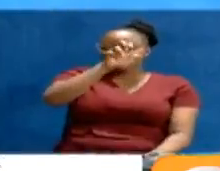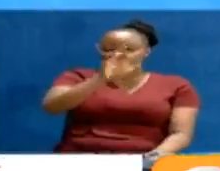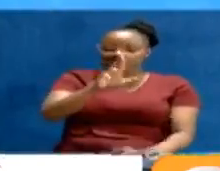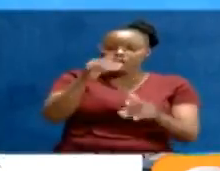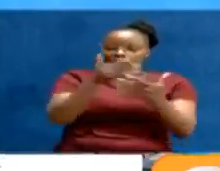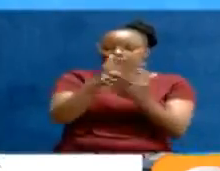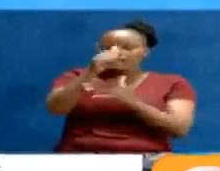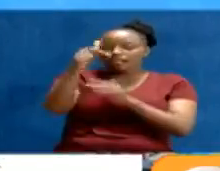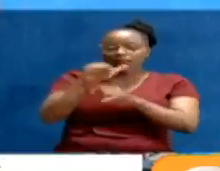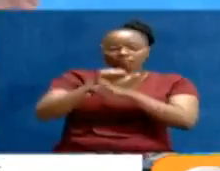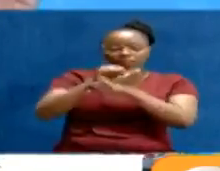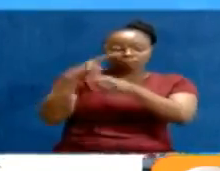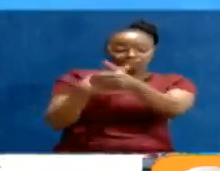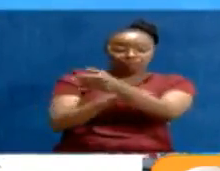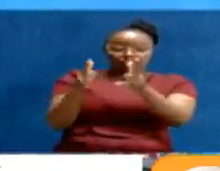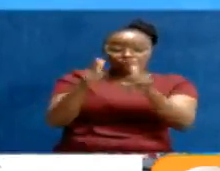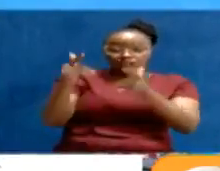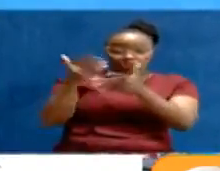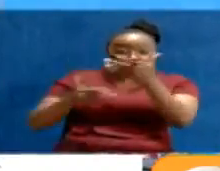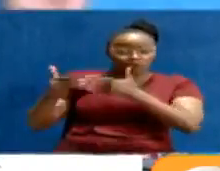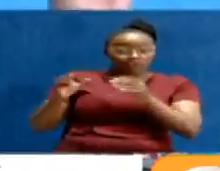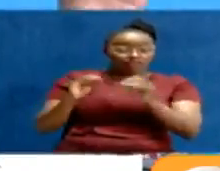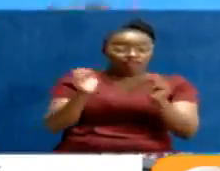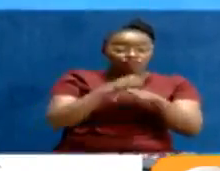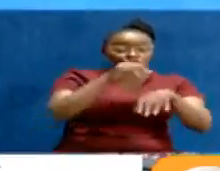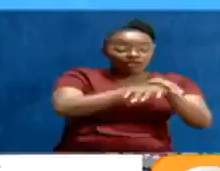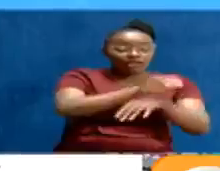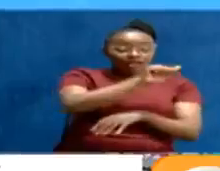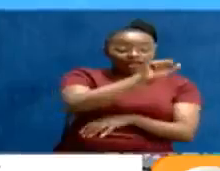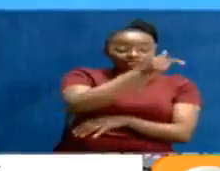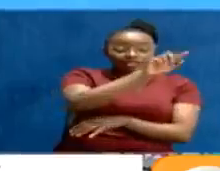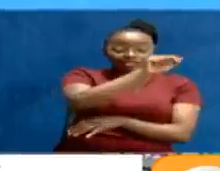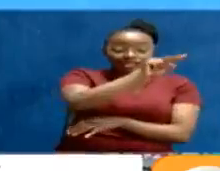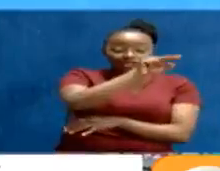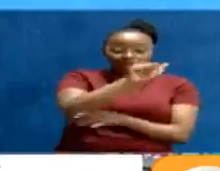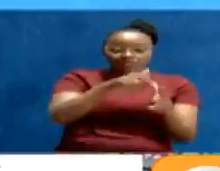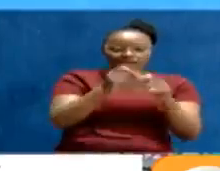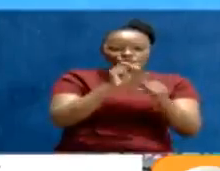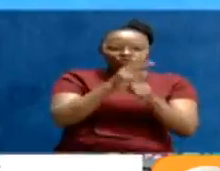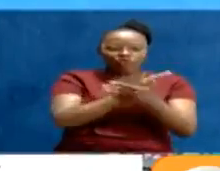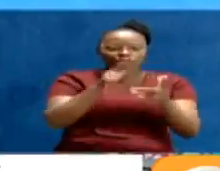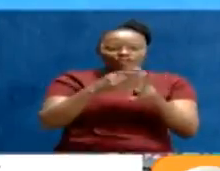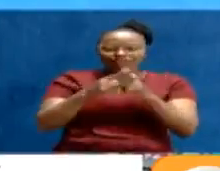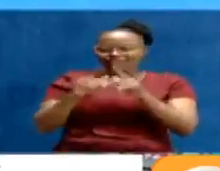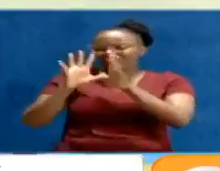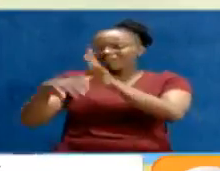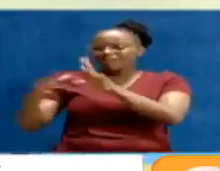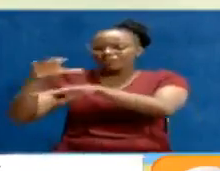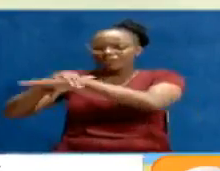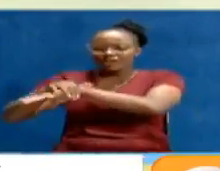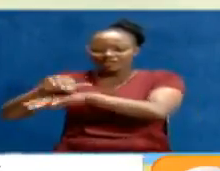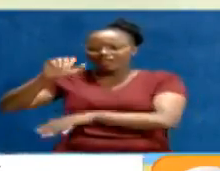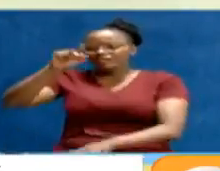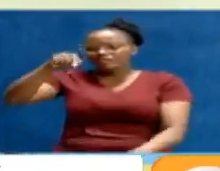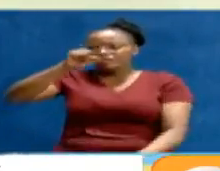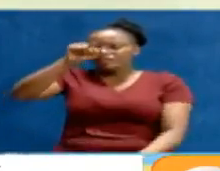vaccine, it doesn't mean that you're allowed to mix. You cannot get AstraZeneca today and then 12 weeks later go and get Pfizer. We